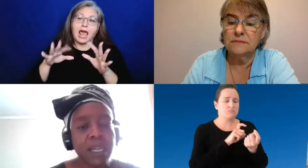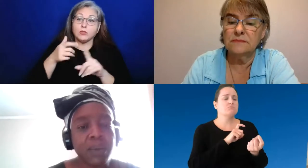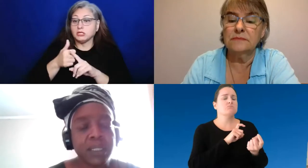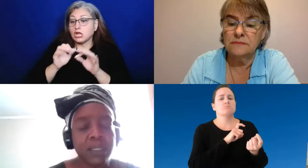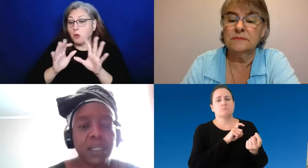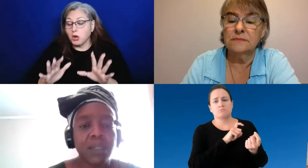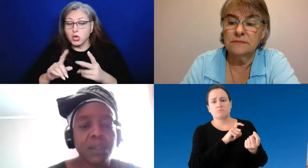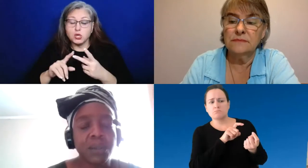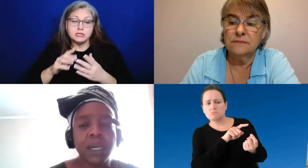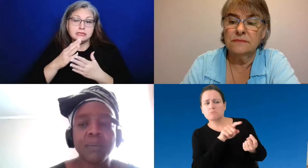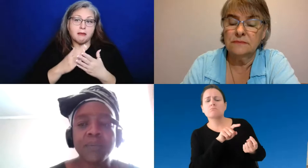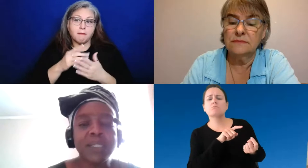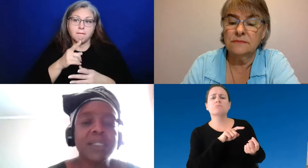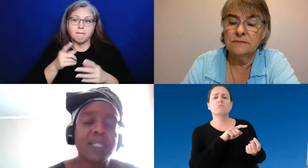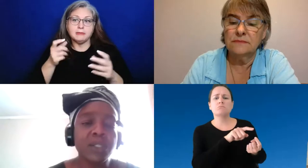sign language,